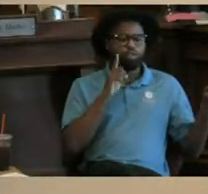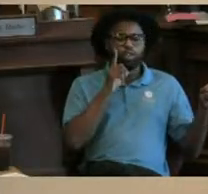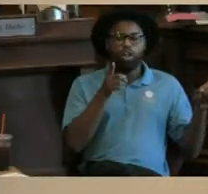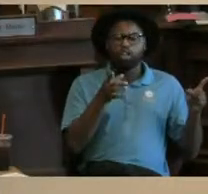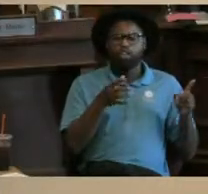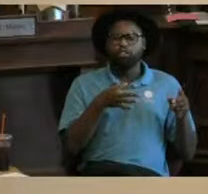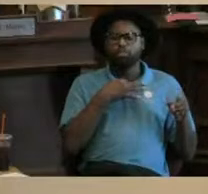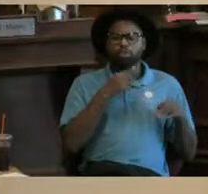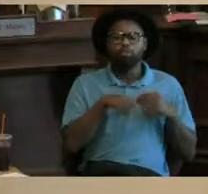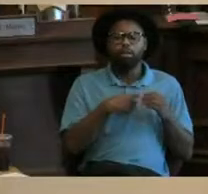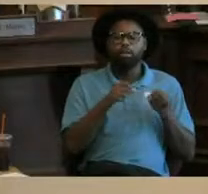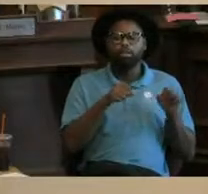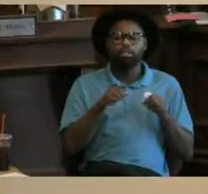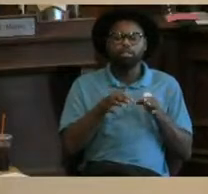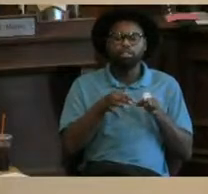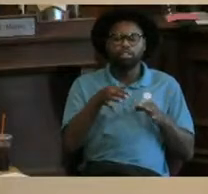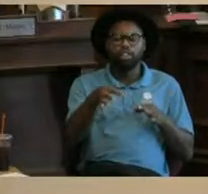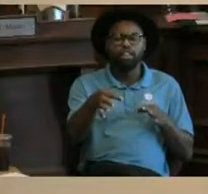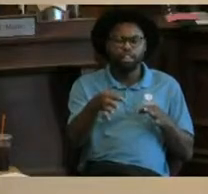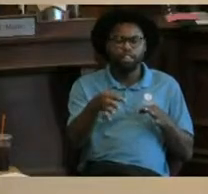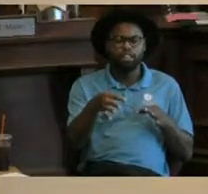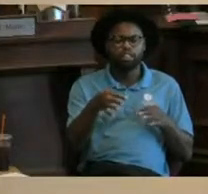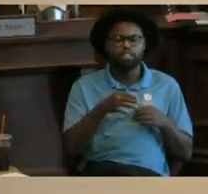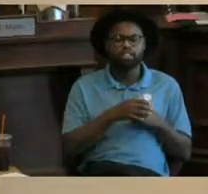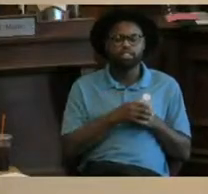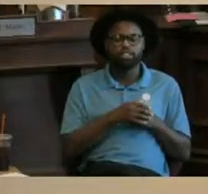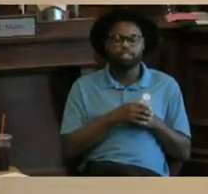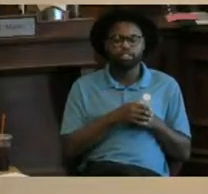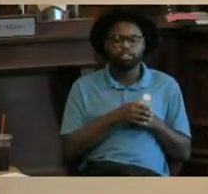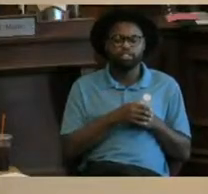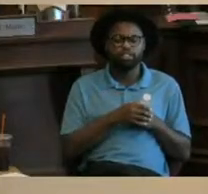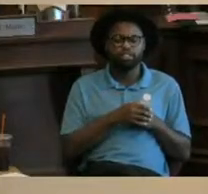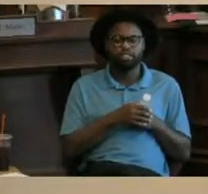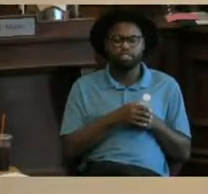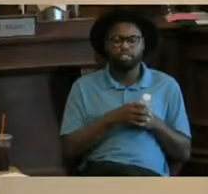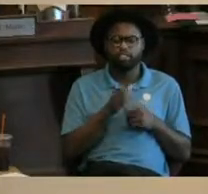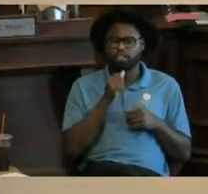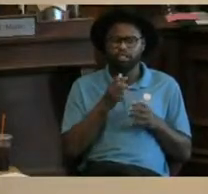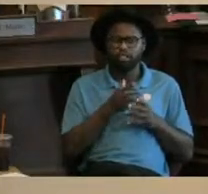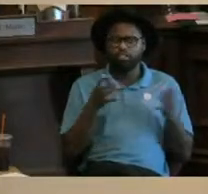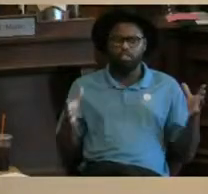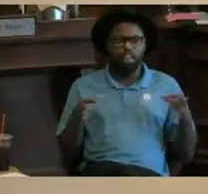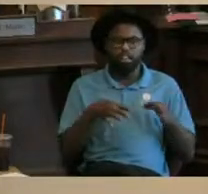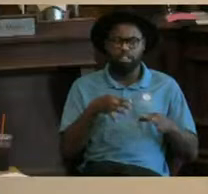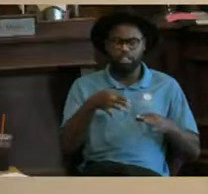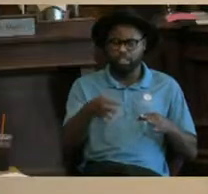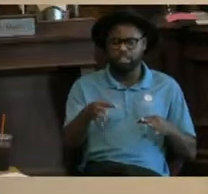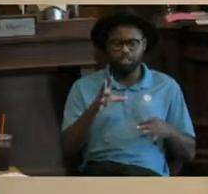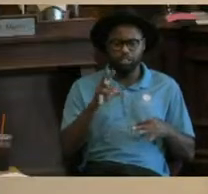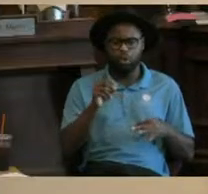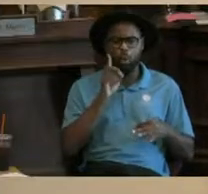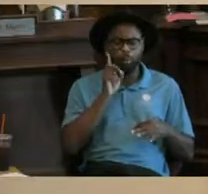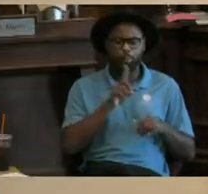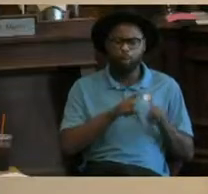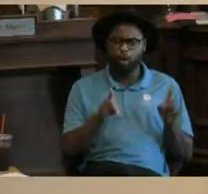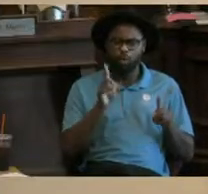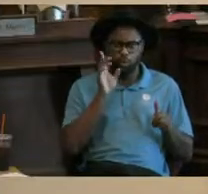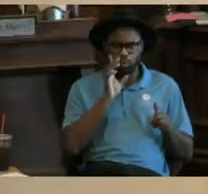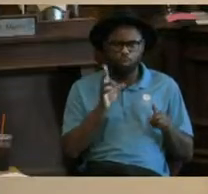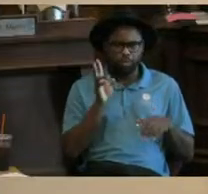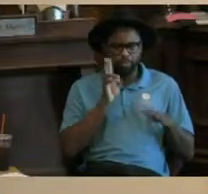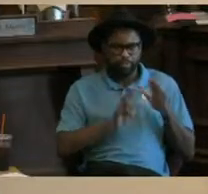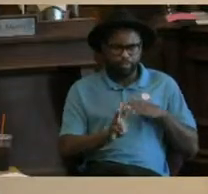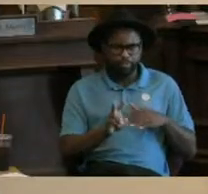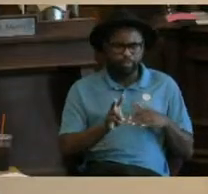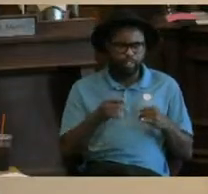delays. The answer we got back was that there won't be any substantial delays, but we do anticipate doing final